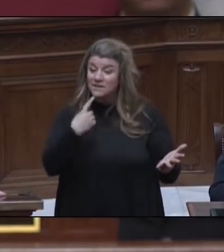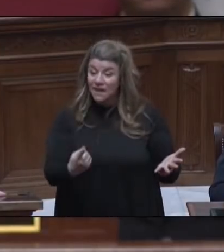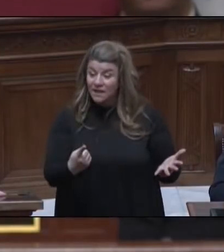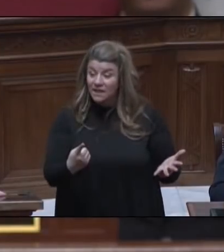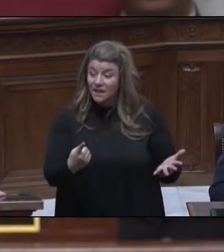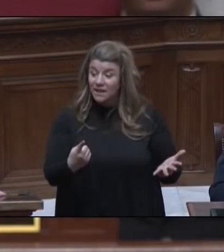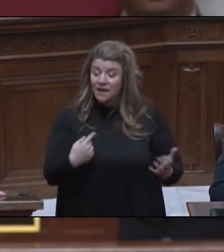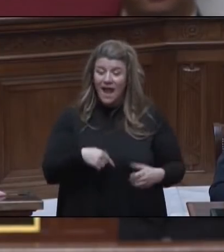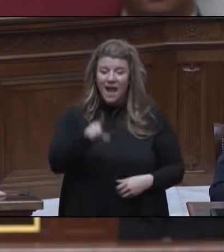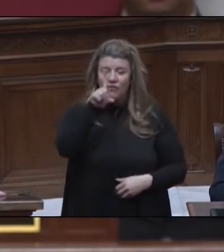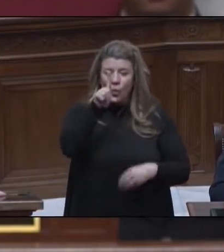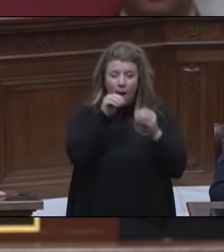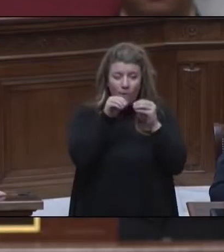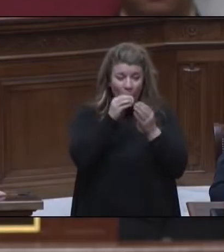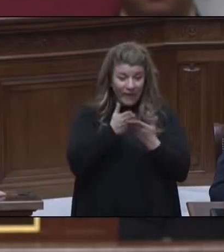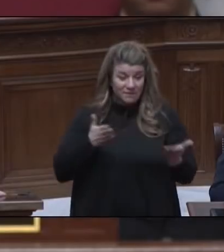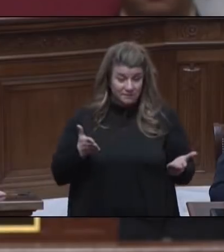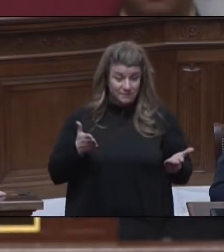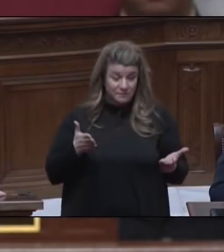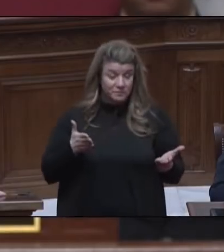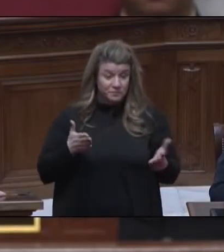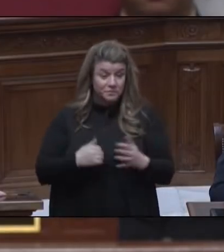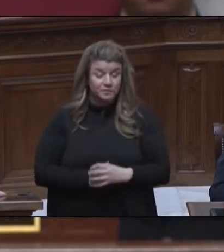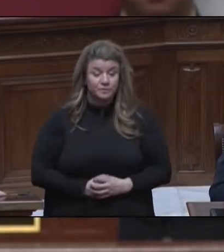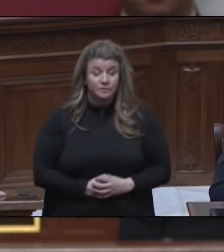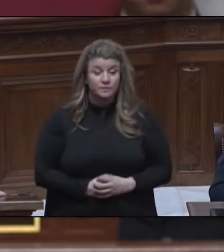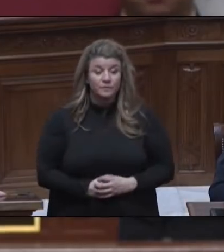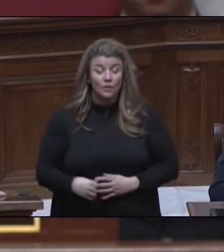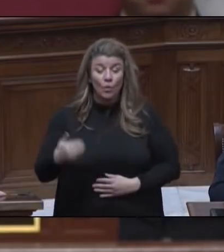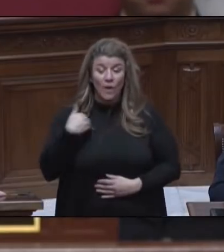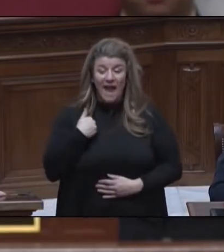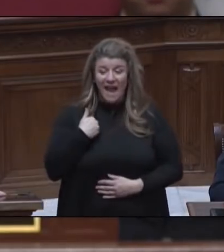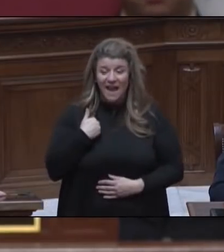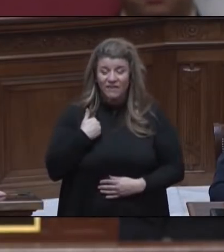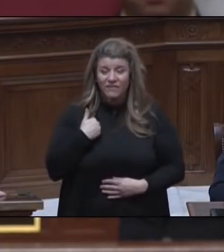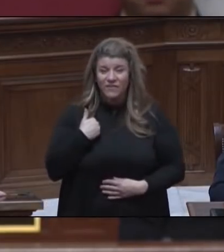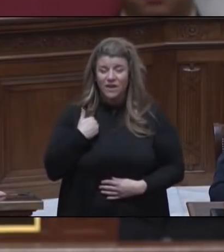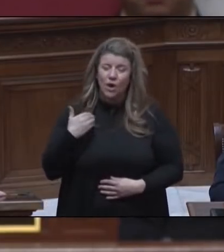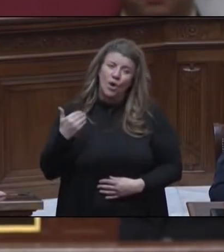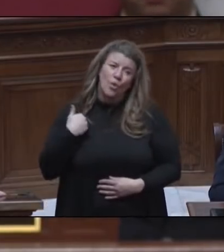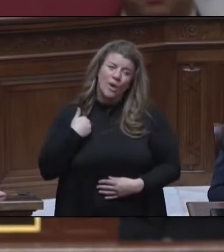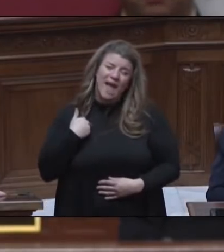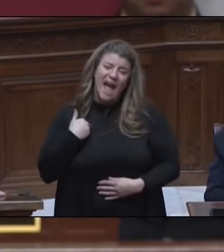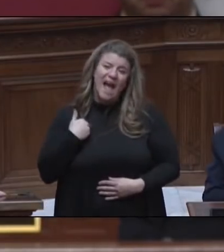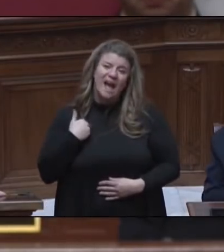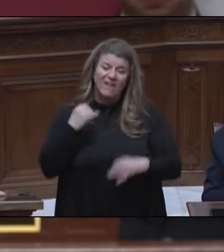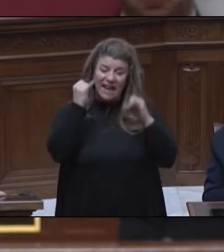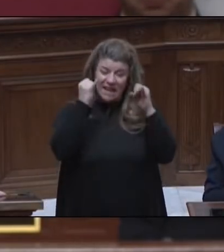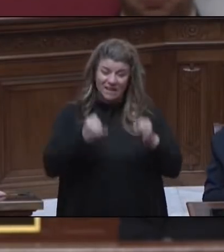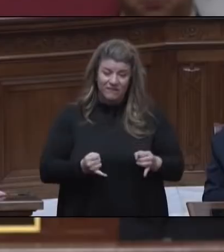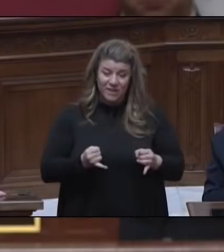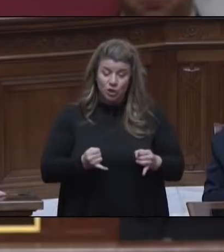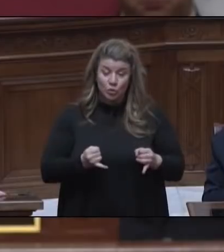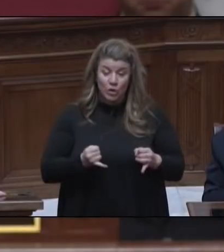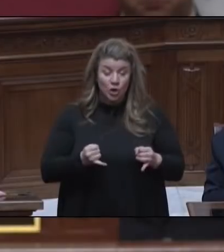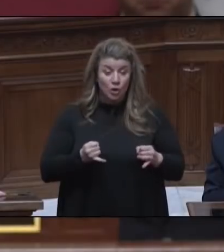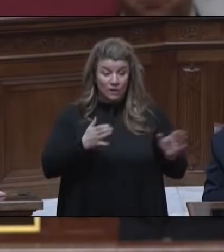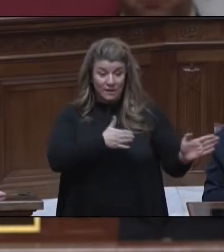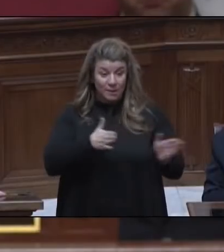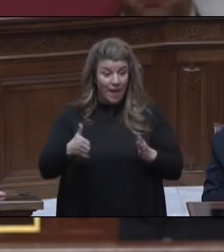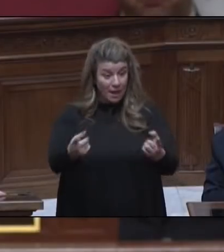this. I've got one more thing. We have an individual that was coming here